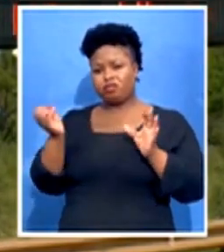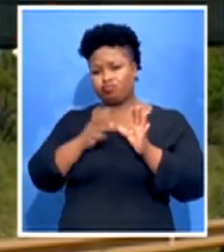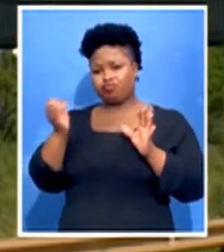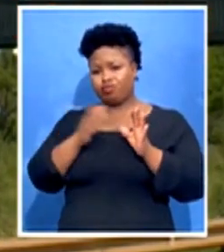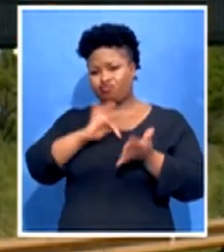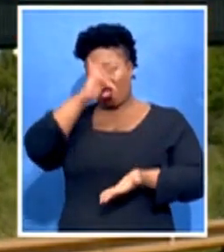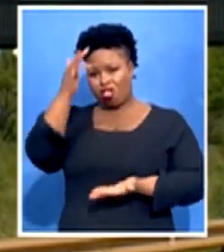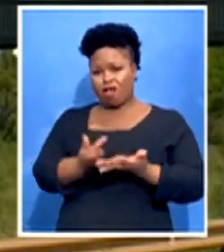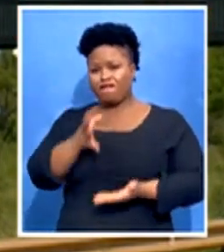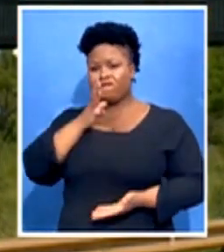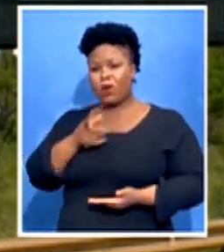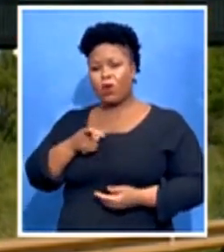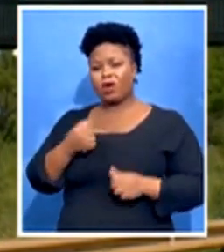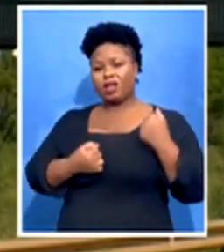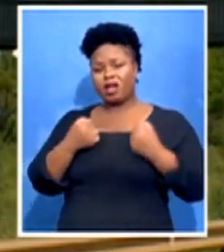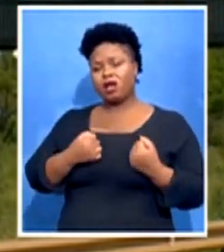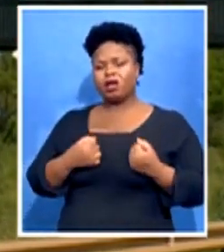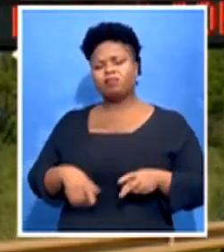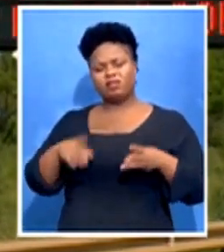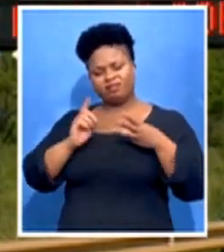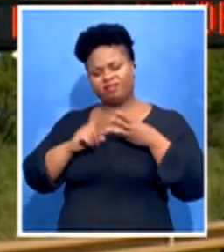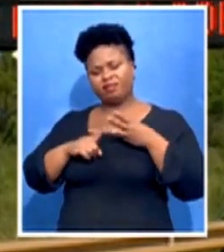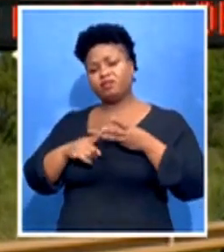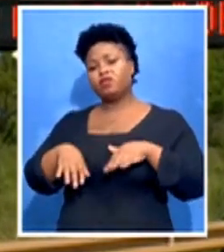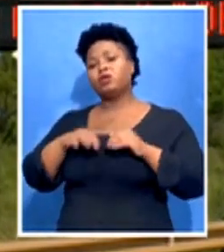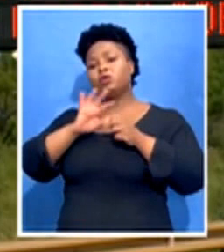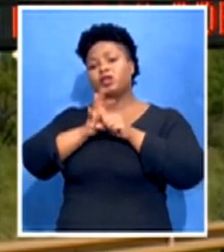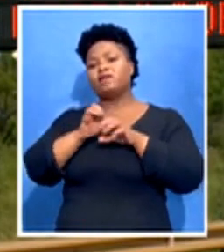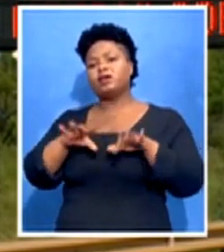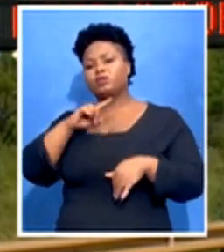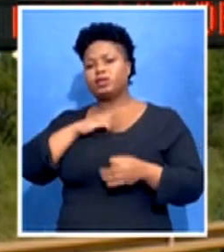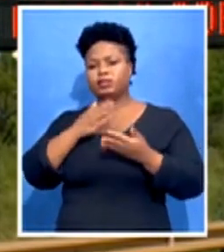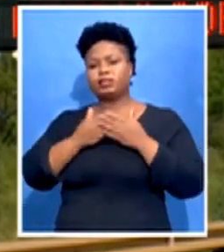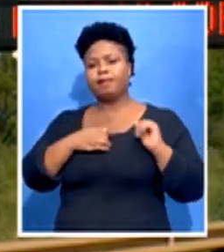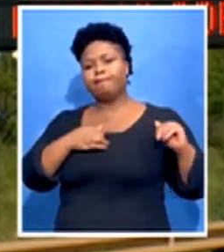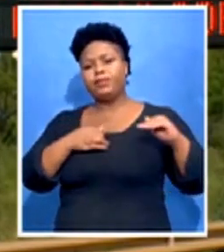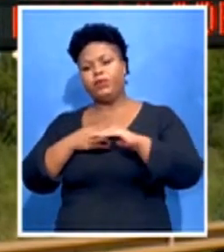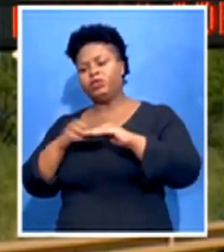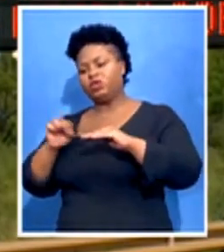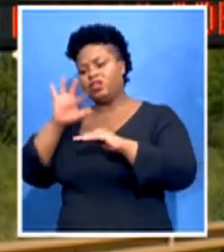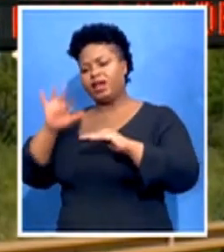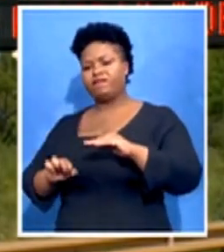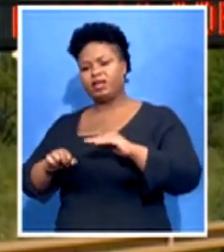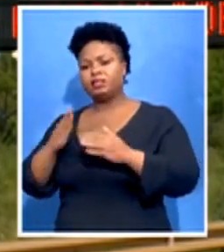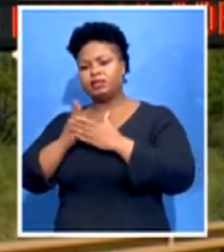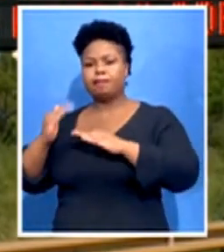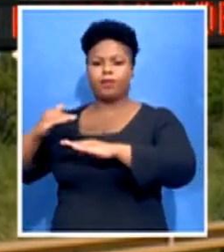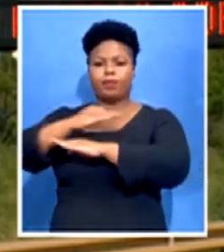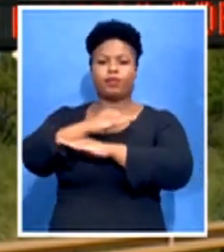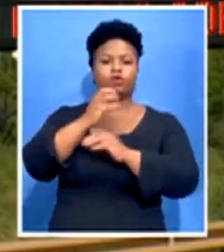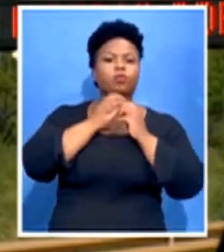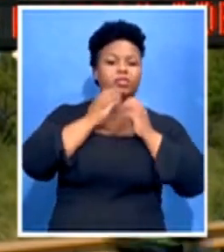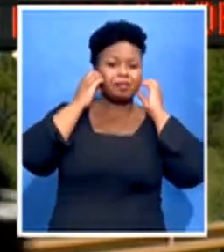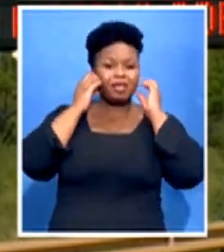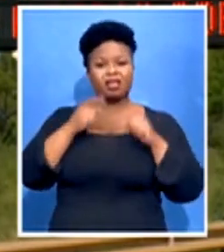know some people from Mozambique are also traveling towards South Africa side. Have you guys having any problems with people from Mozambique, especially when it comes to testing